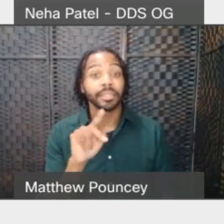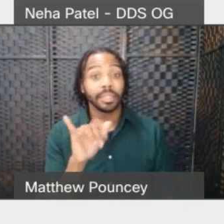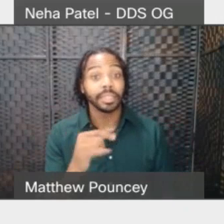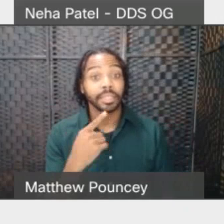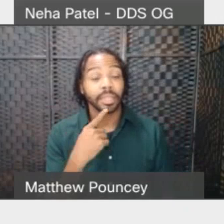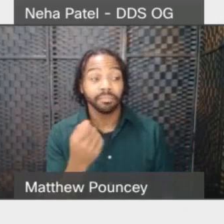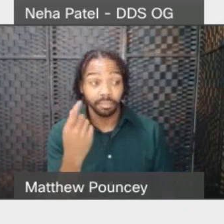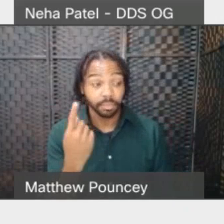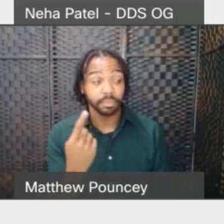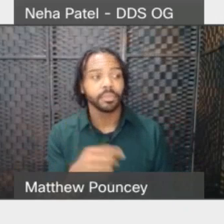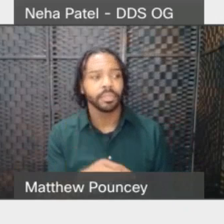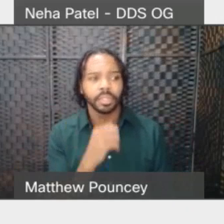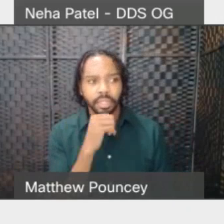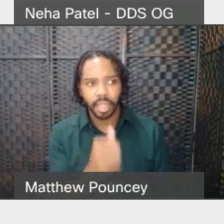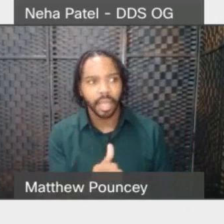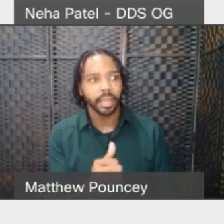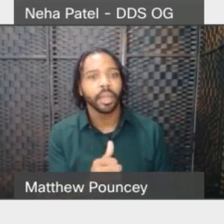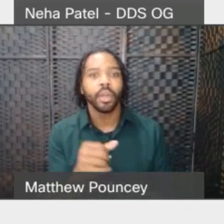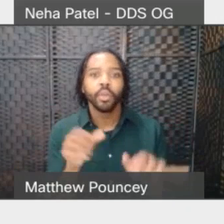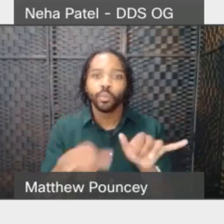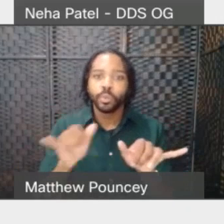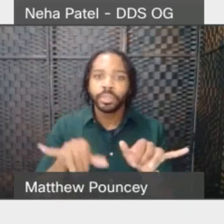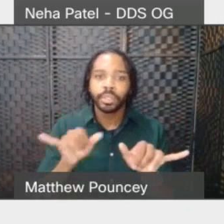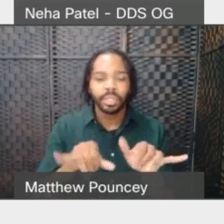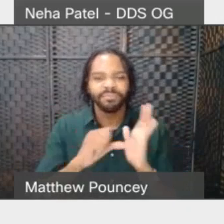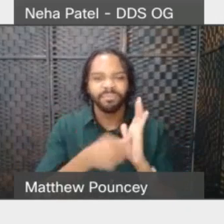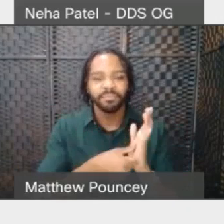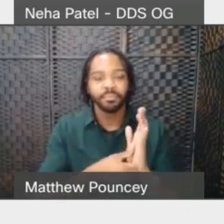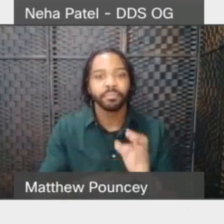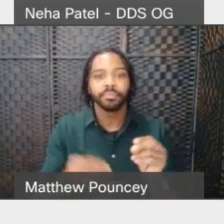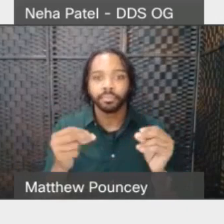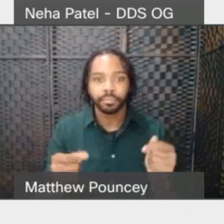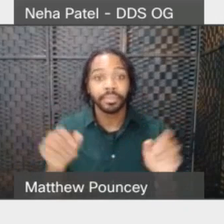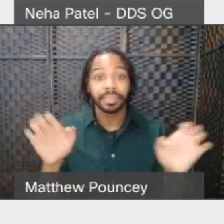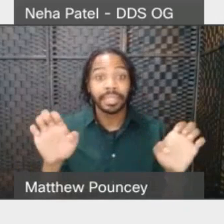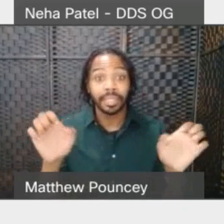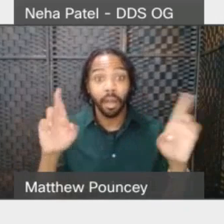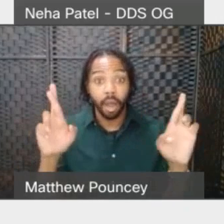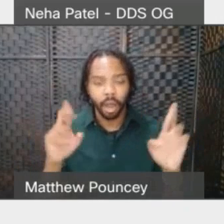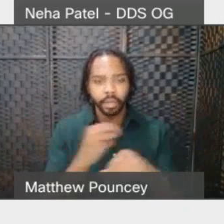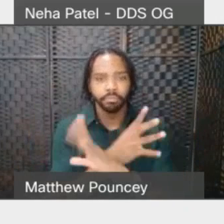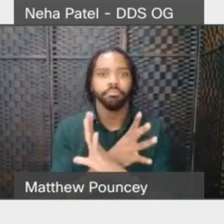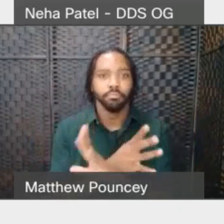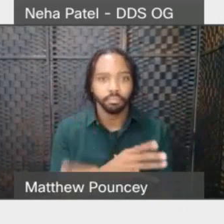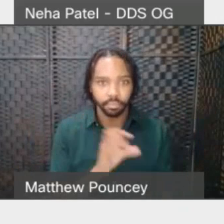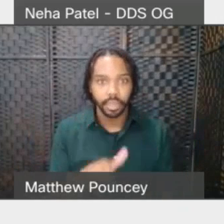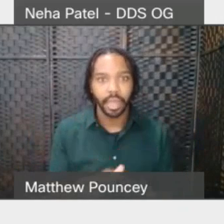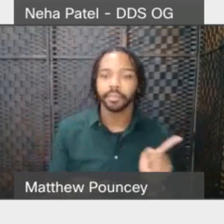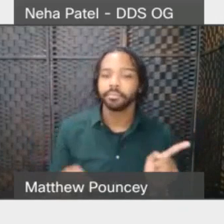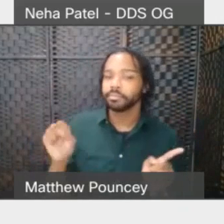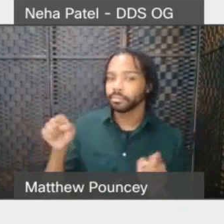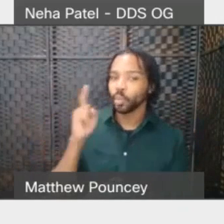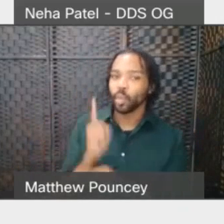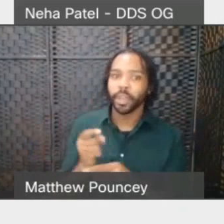Yes. going to be routine health care for anyone. They provide urgent care. Yes, this is very much urgent